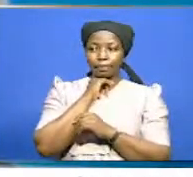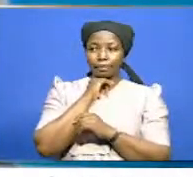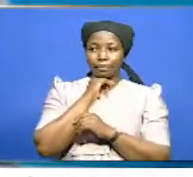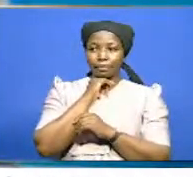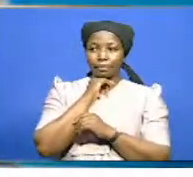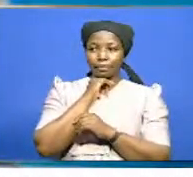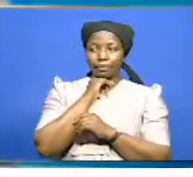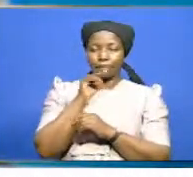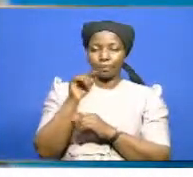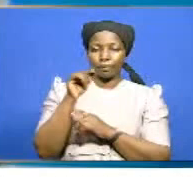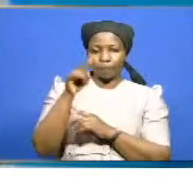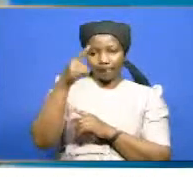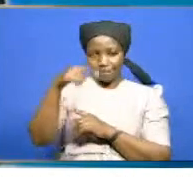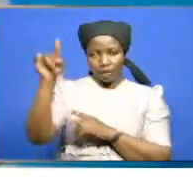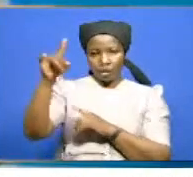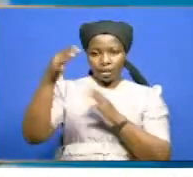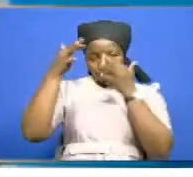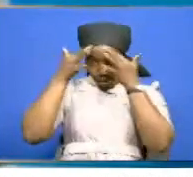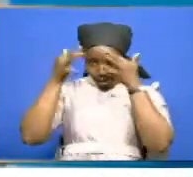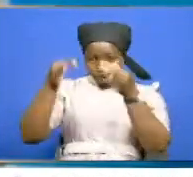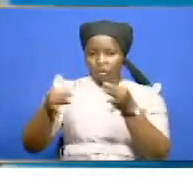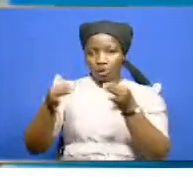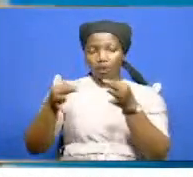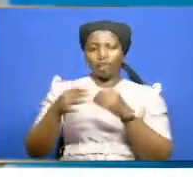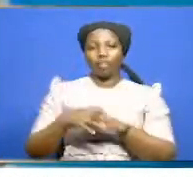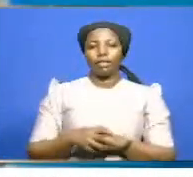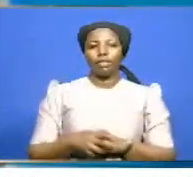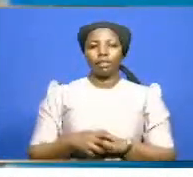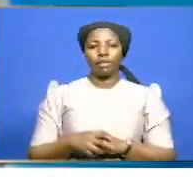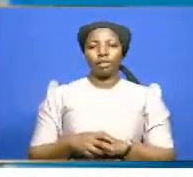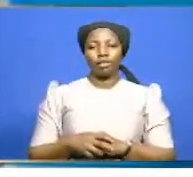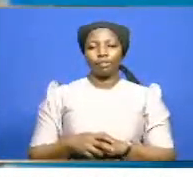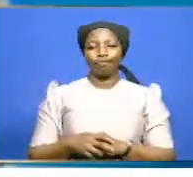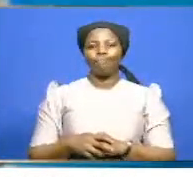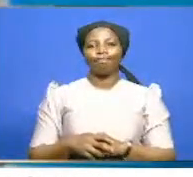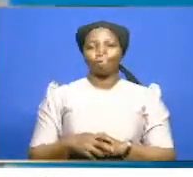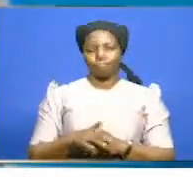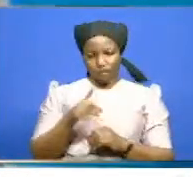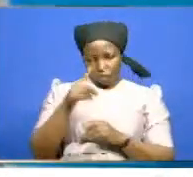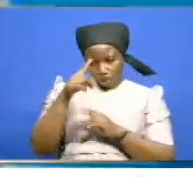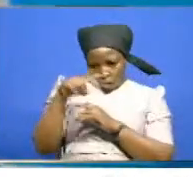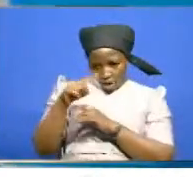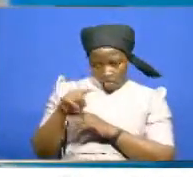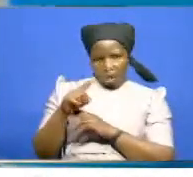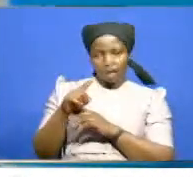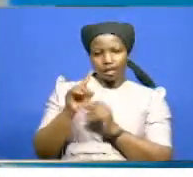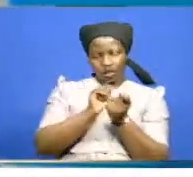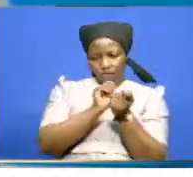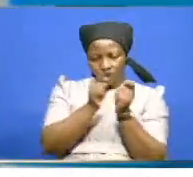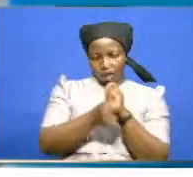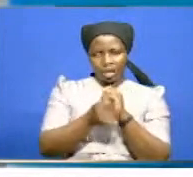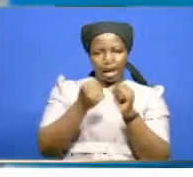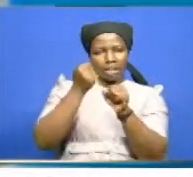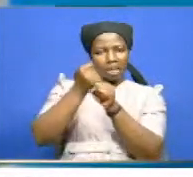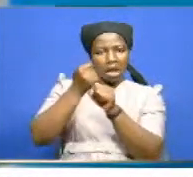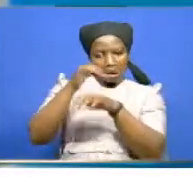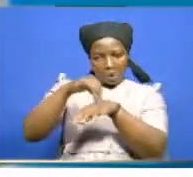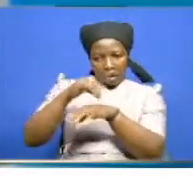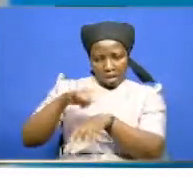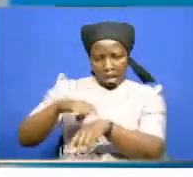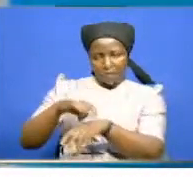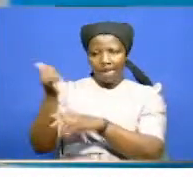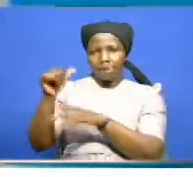are proper decisions and collections are done on time, and any challenge that customers